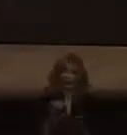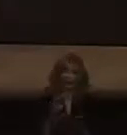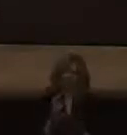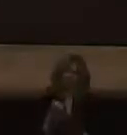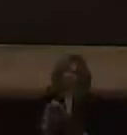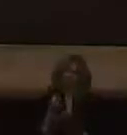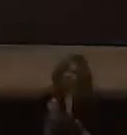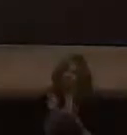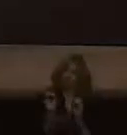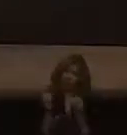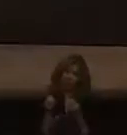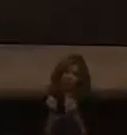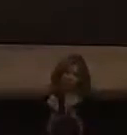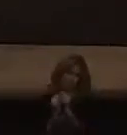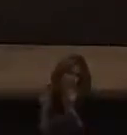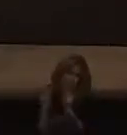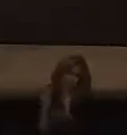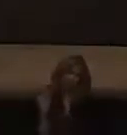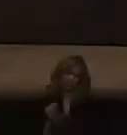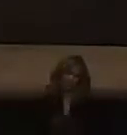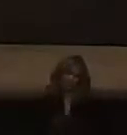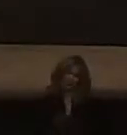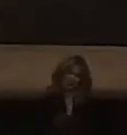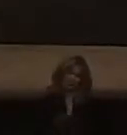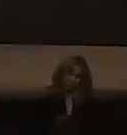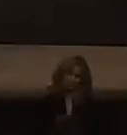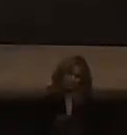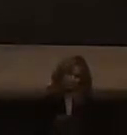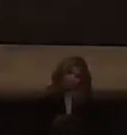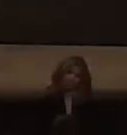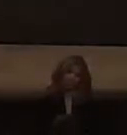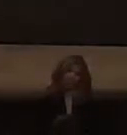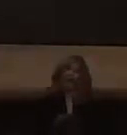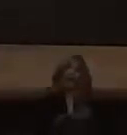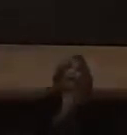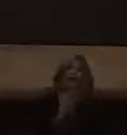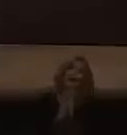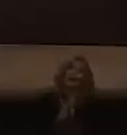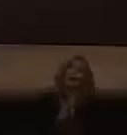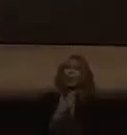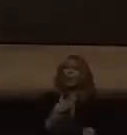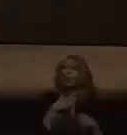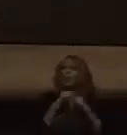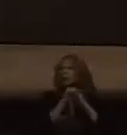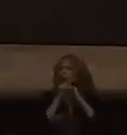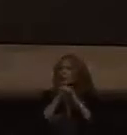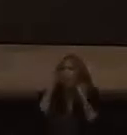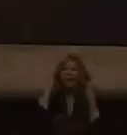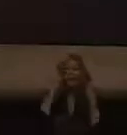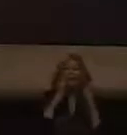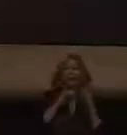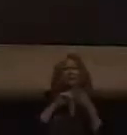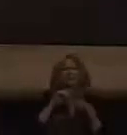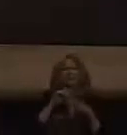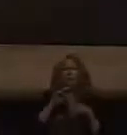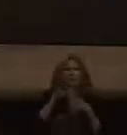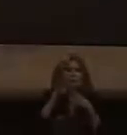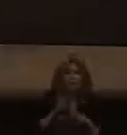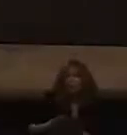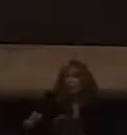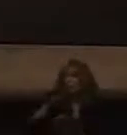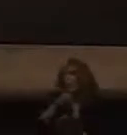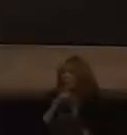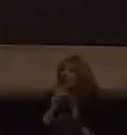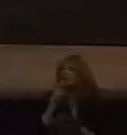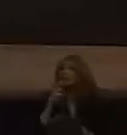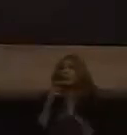And then pitching items and listings to the media on these special opportunities and special tours and special days for people with